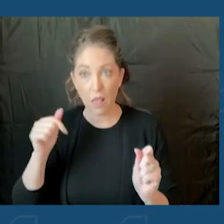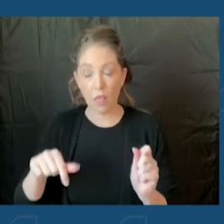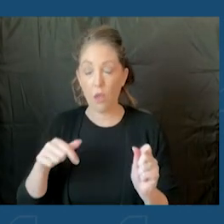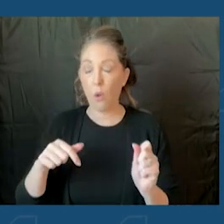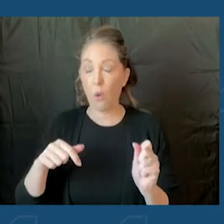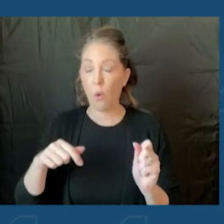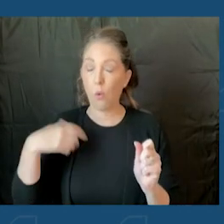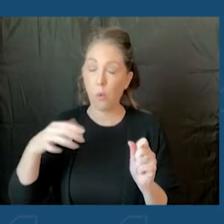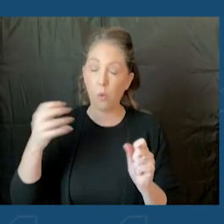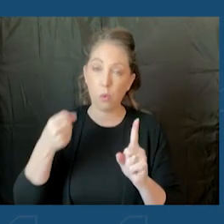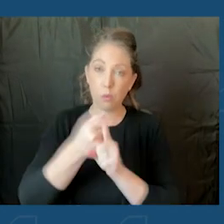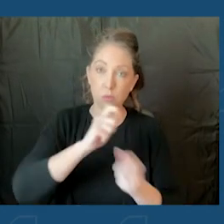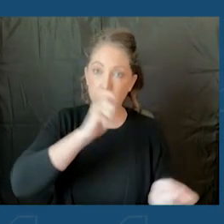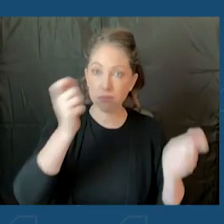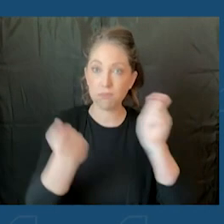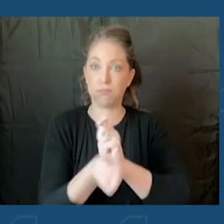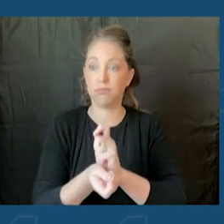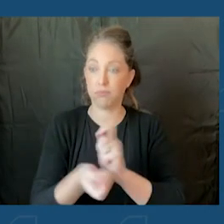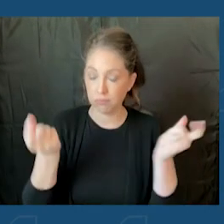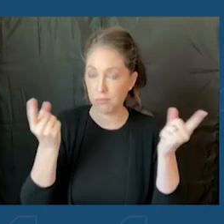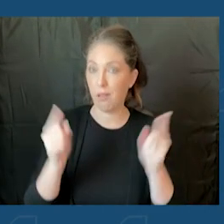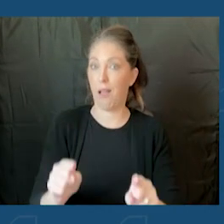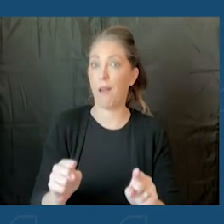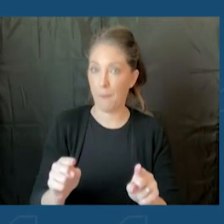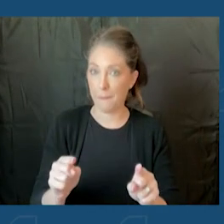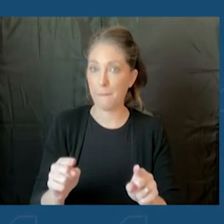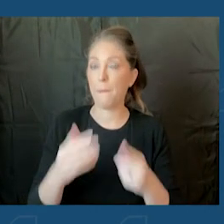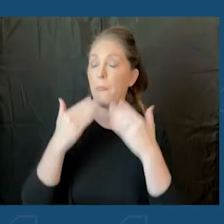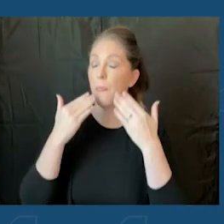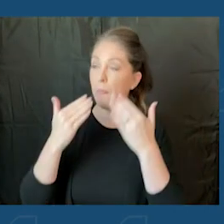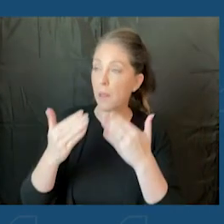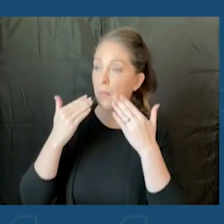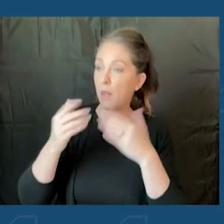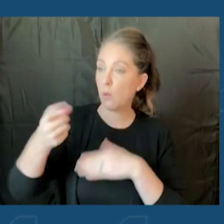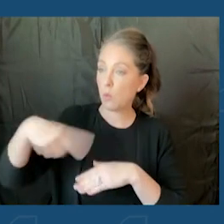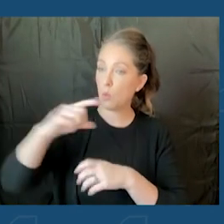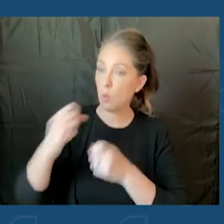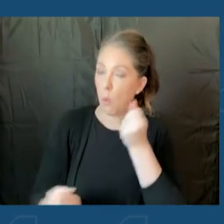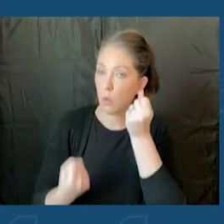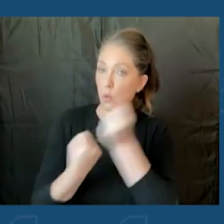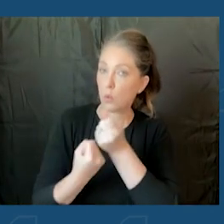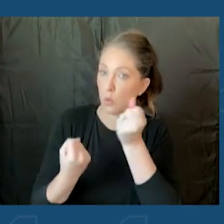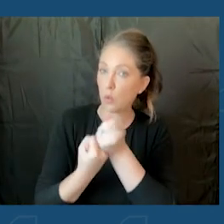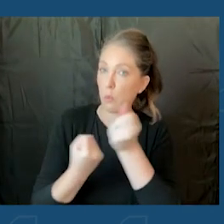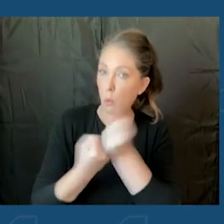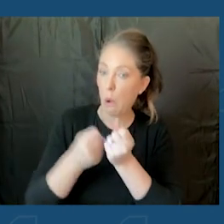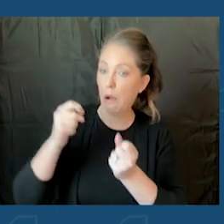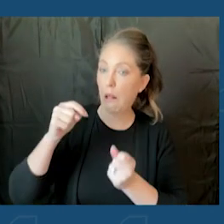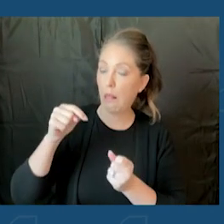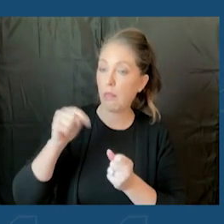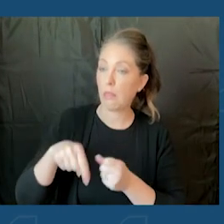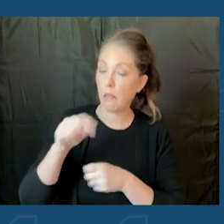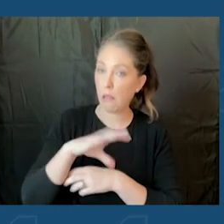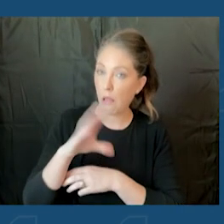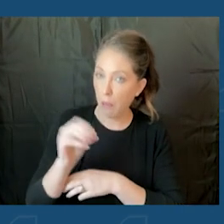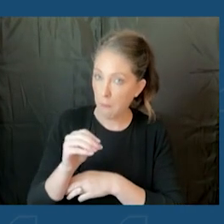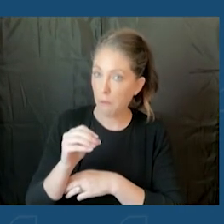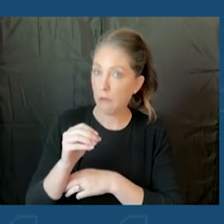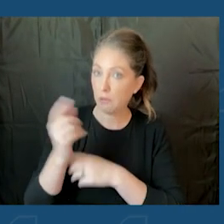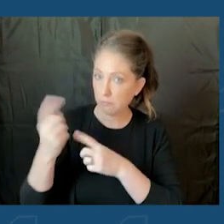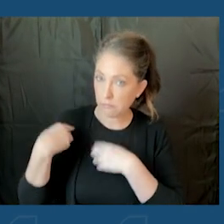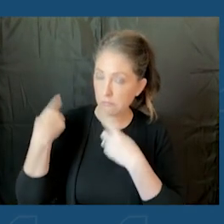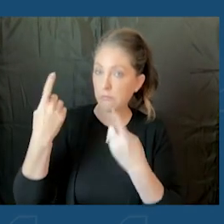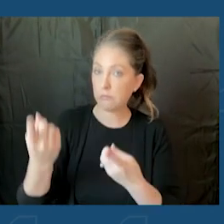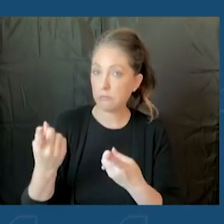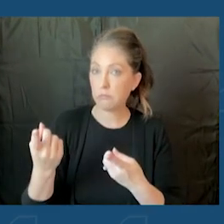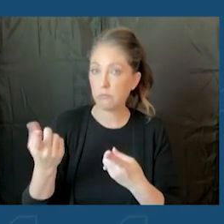change is happening. And I thank you and everyone who's been supporting Every Town for many years now for truly making a difference in an area that we all care